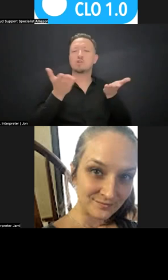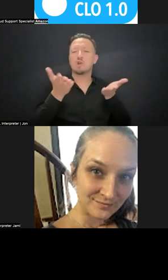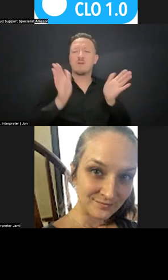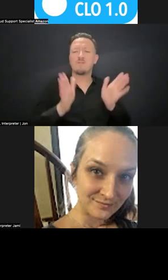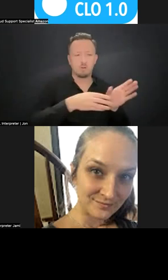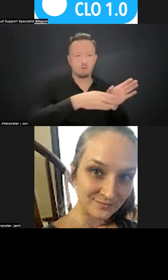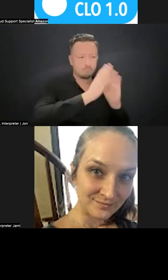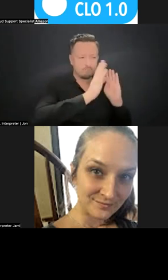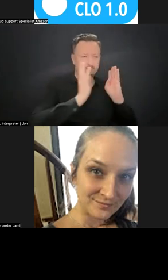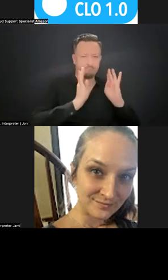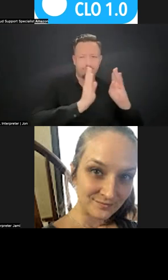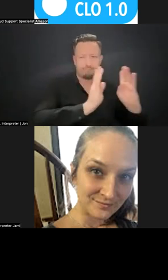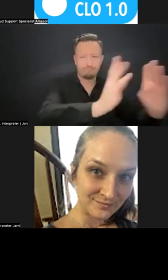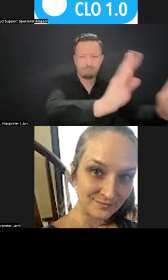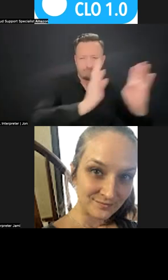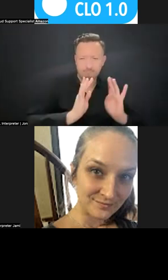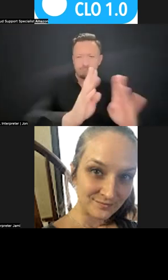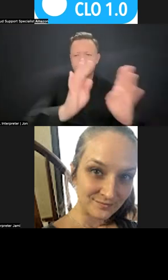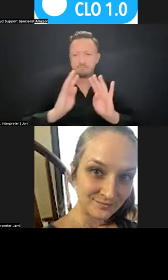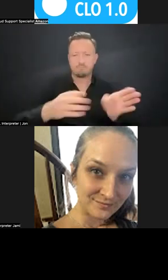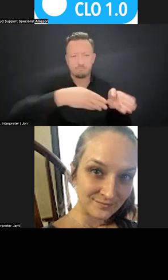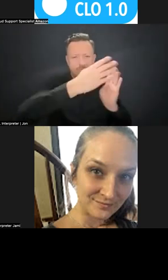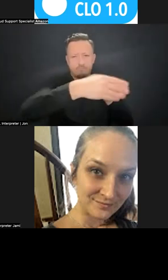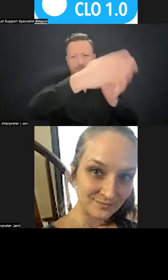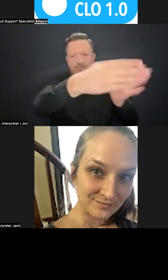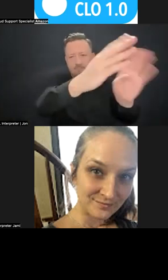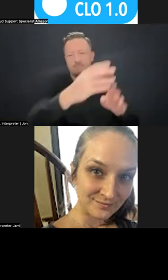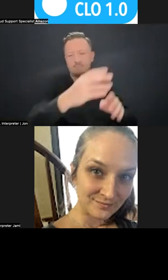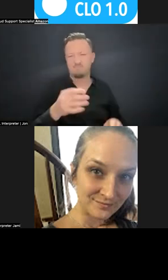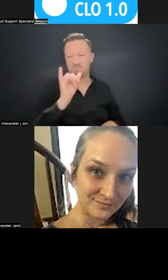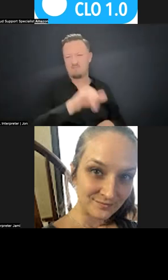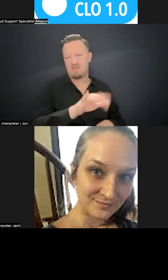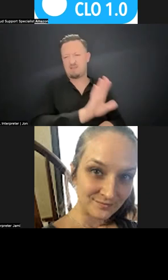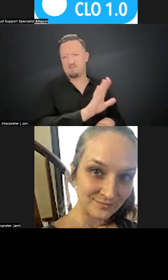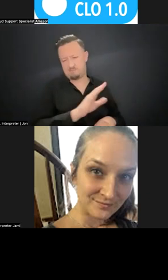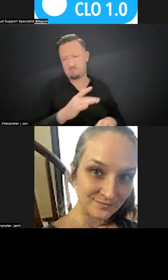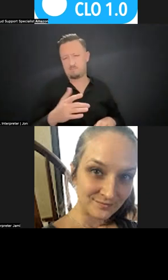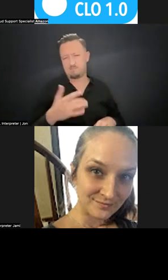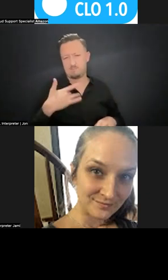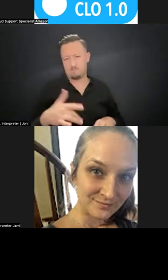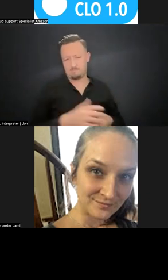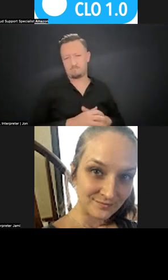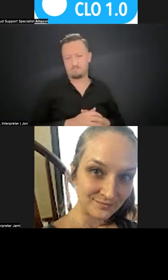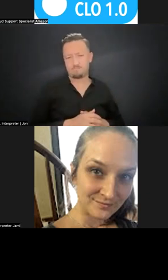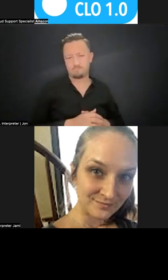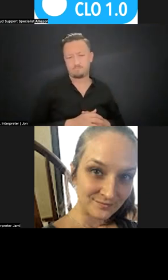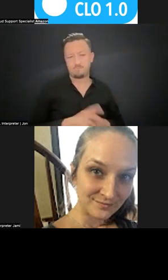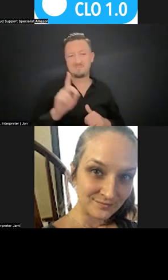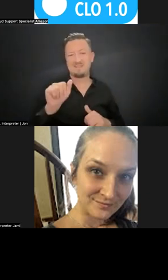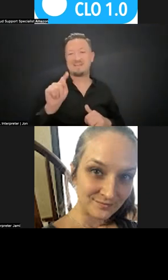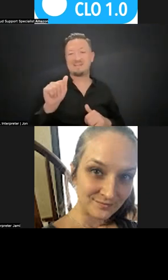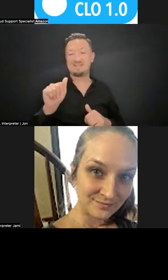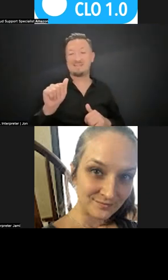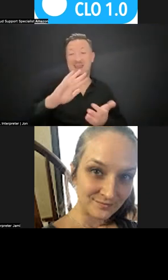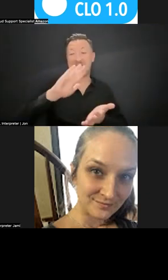Lots of good information there. Server. So we're talking about servers and other things. So data centers, there was a